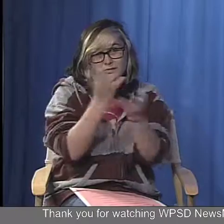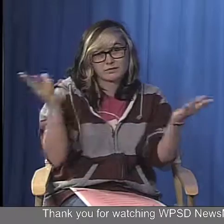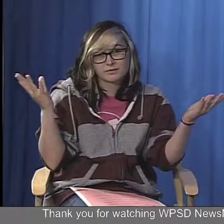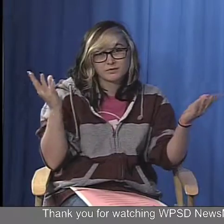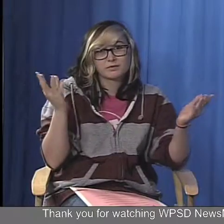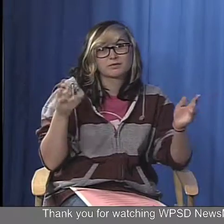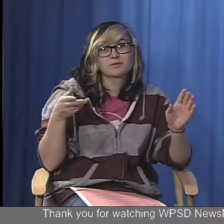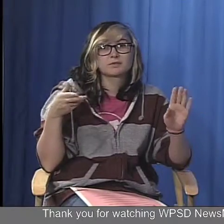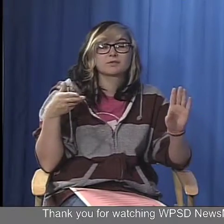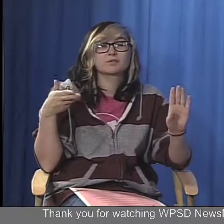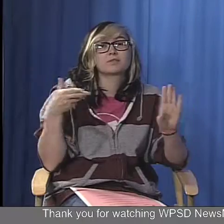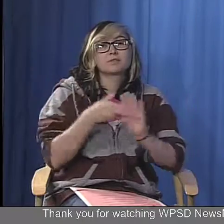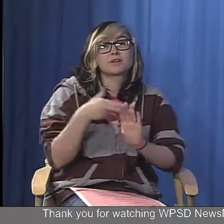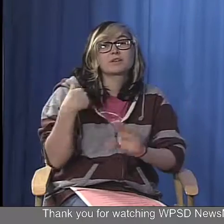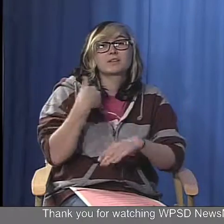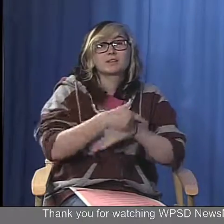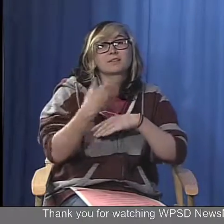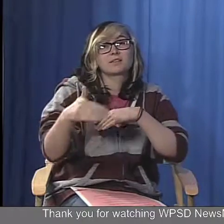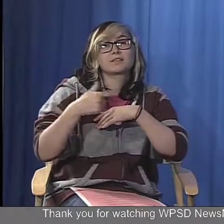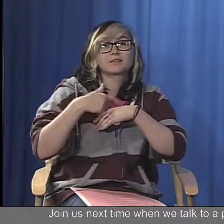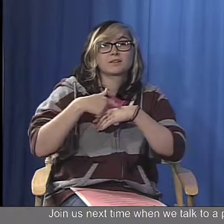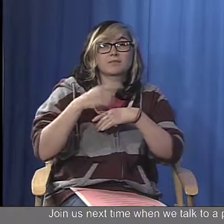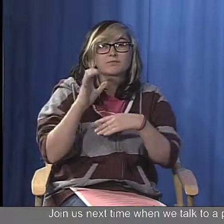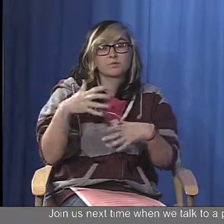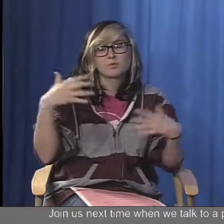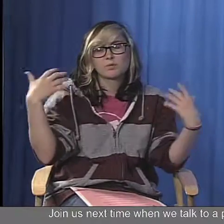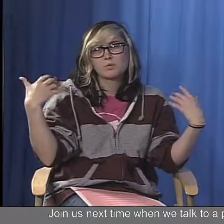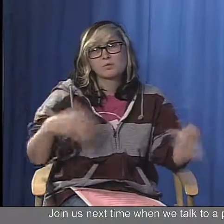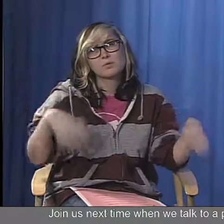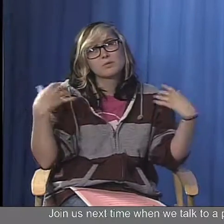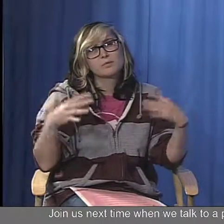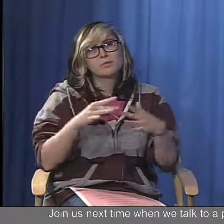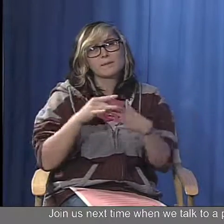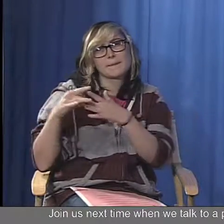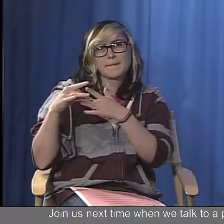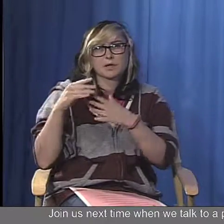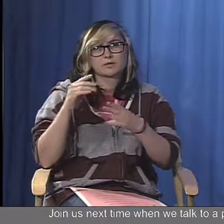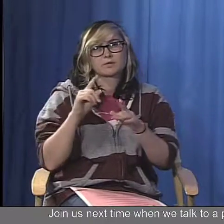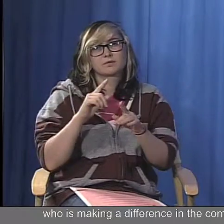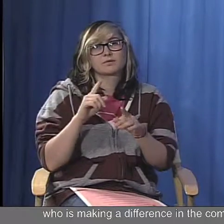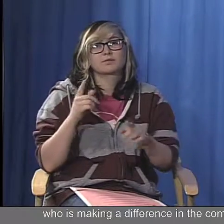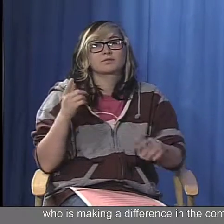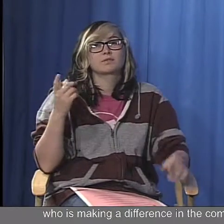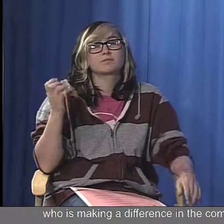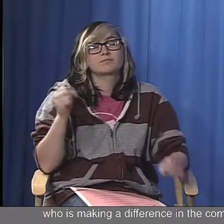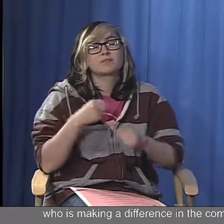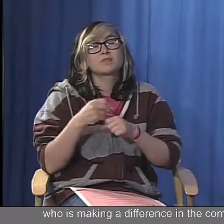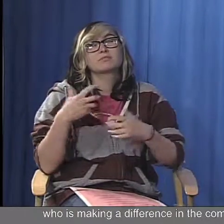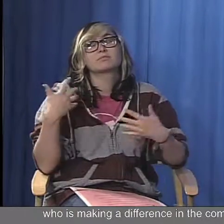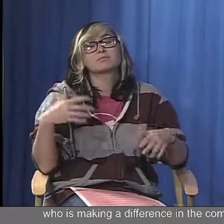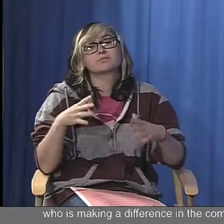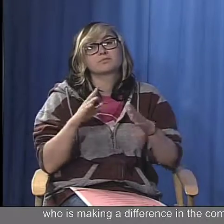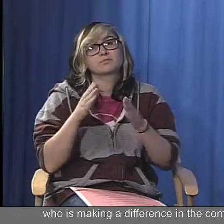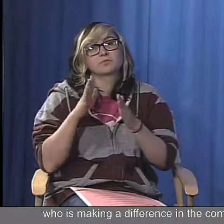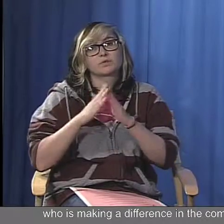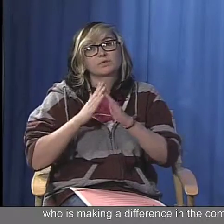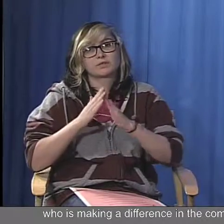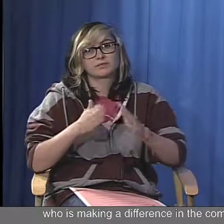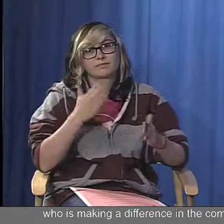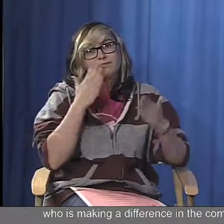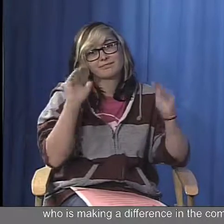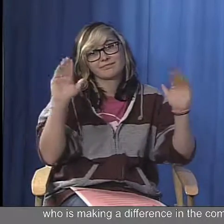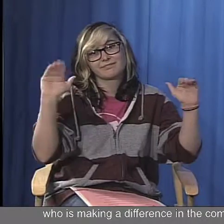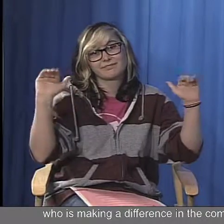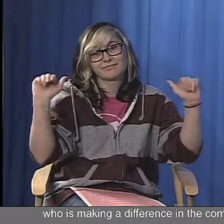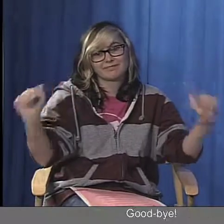Thank you for watching the WPSD Newsmakers. Join us next time when we talk to a person who's making a difference in the community.